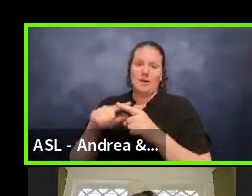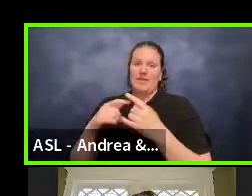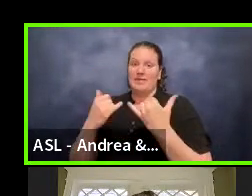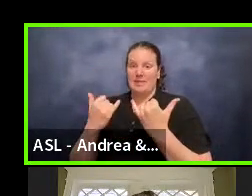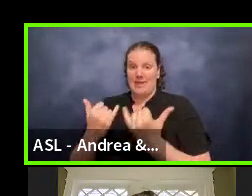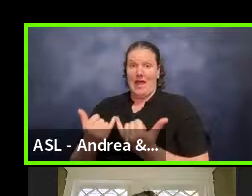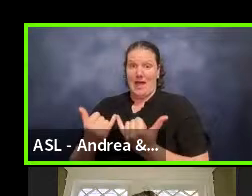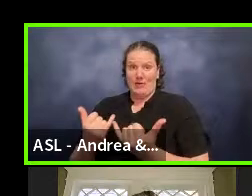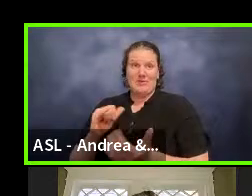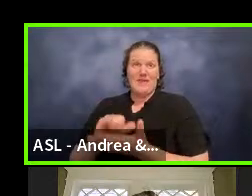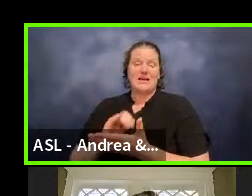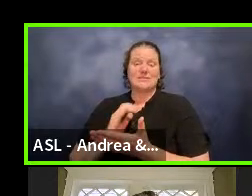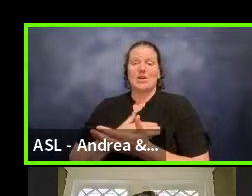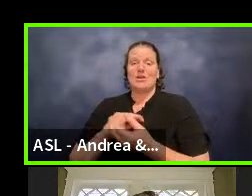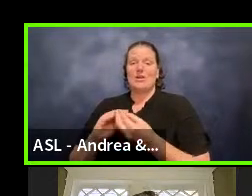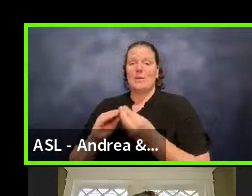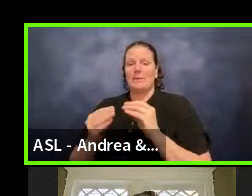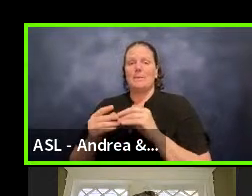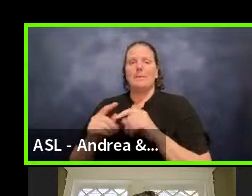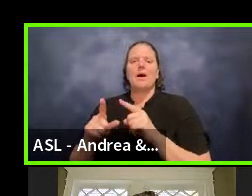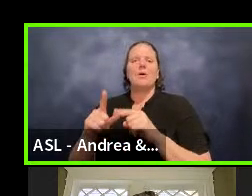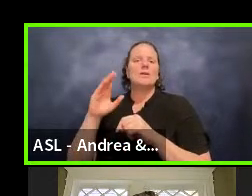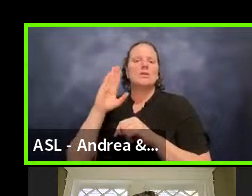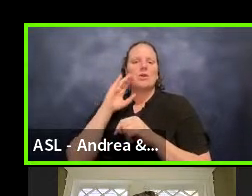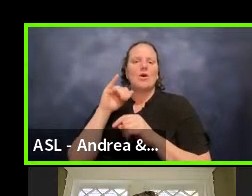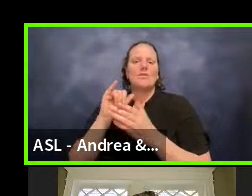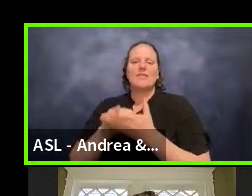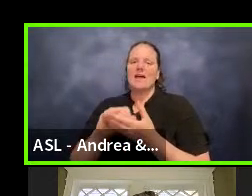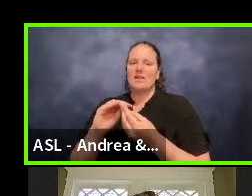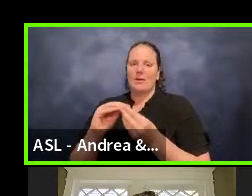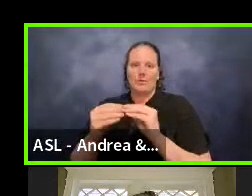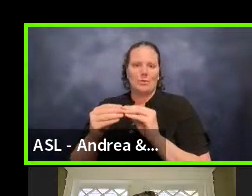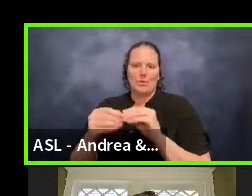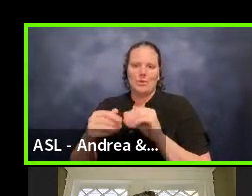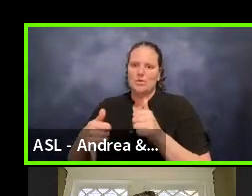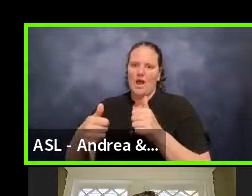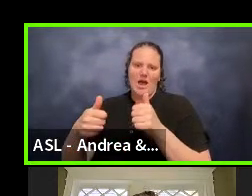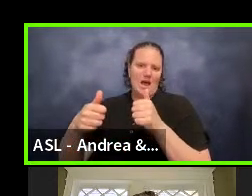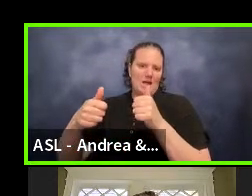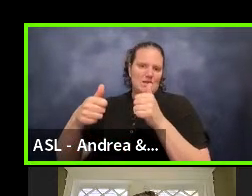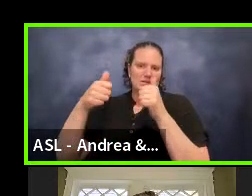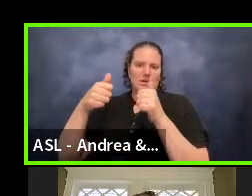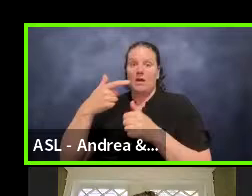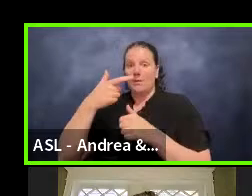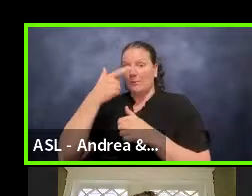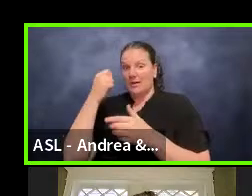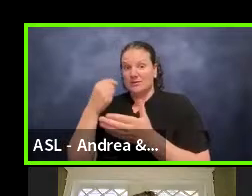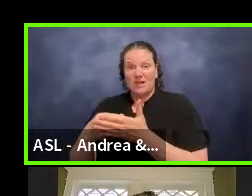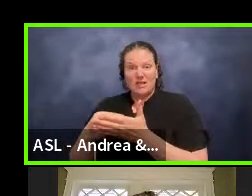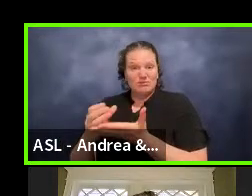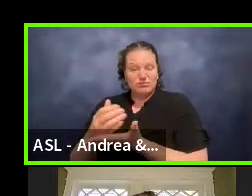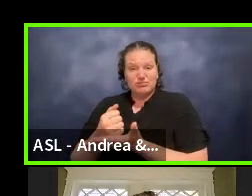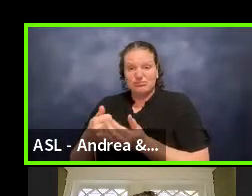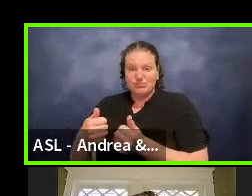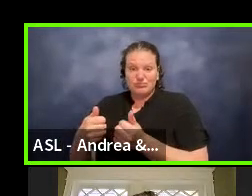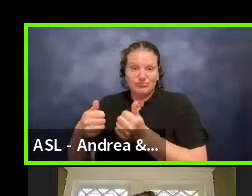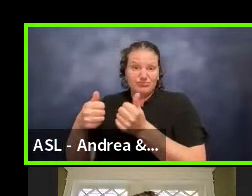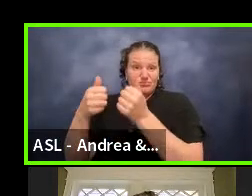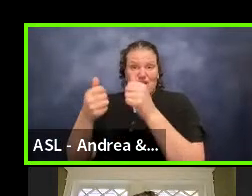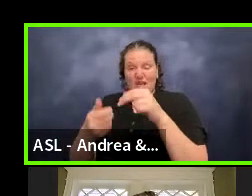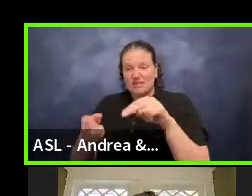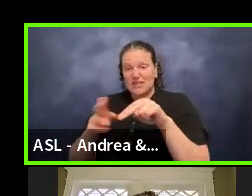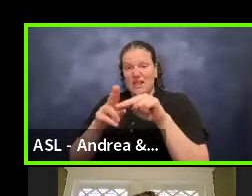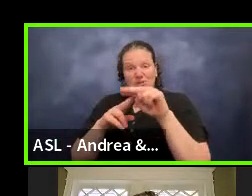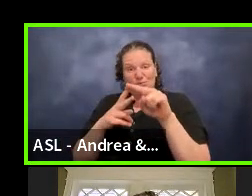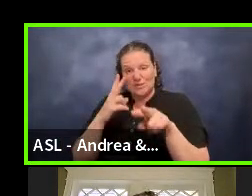number, but we know that number is going to rise because the inflationary number that we put in and escalation that we're